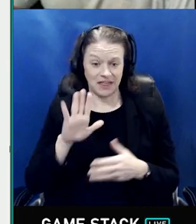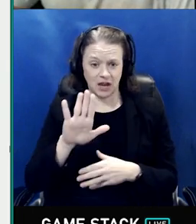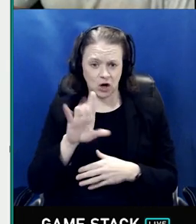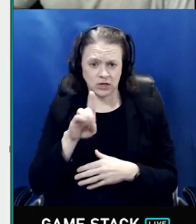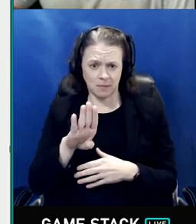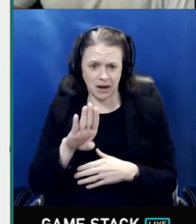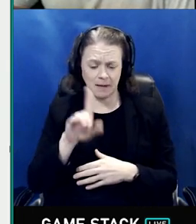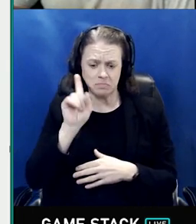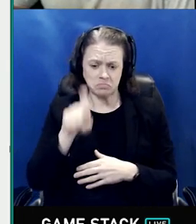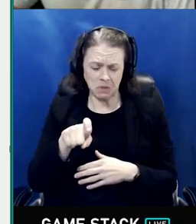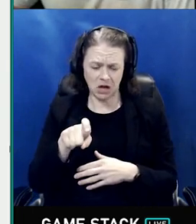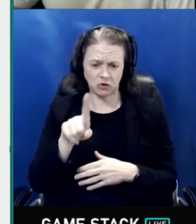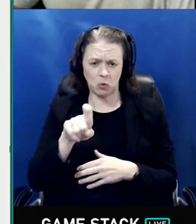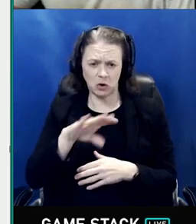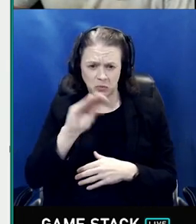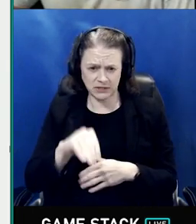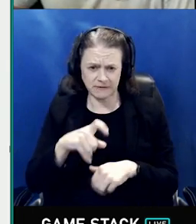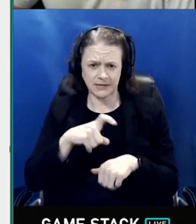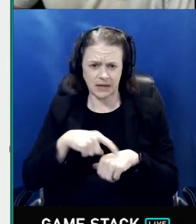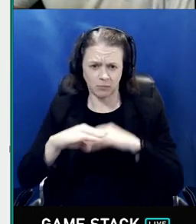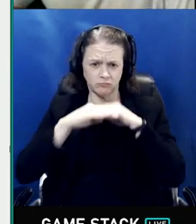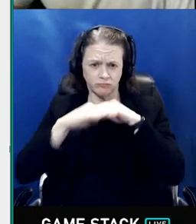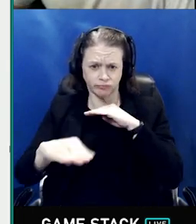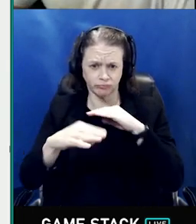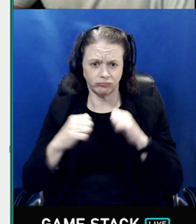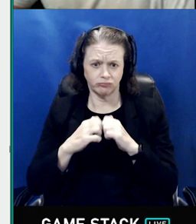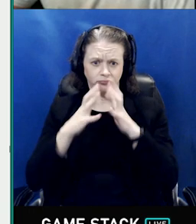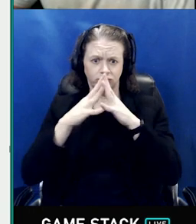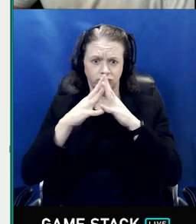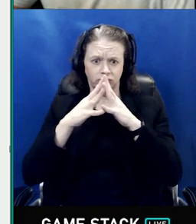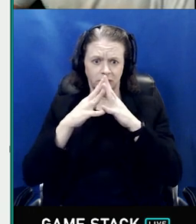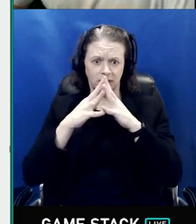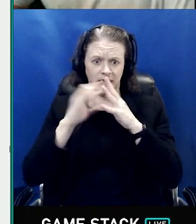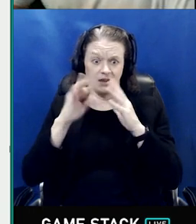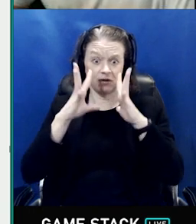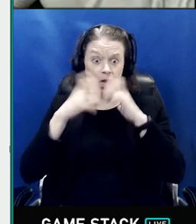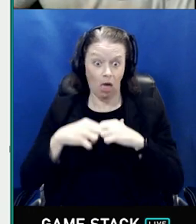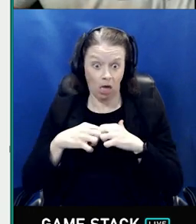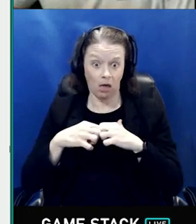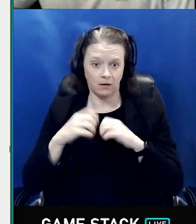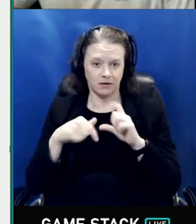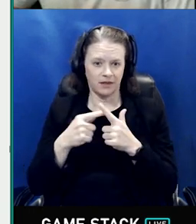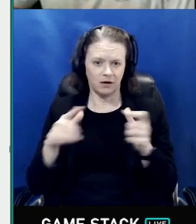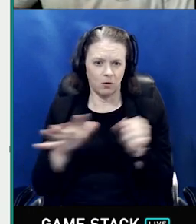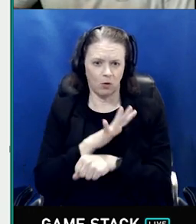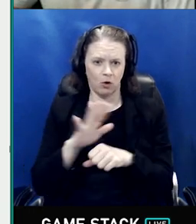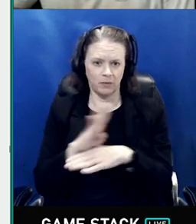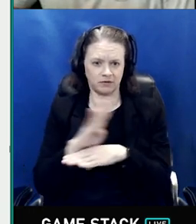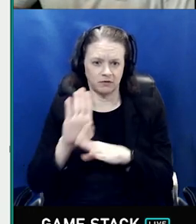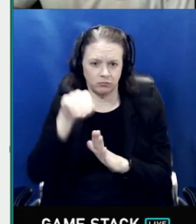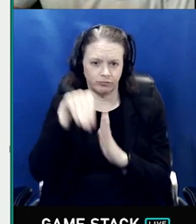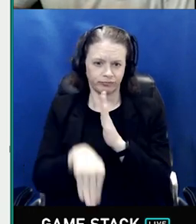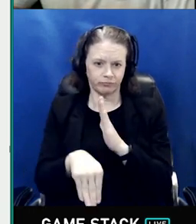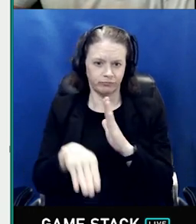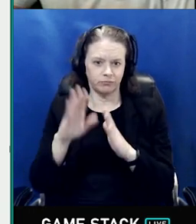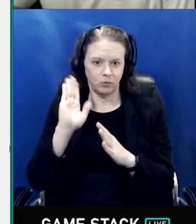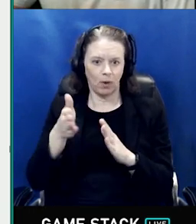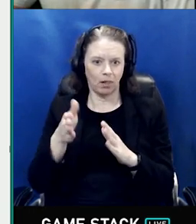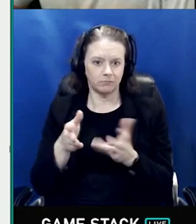absolutely positively can never go down ever, because if it does, their entire business is going to be down. And